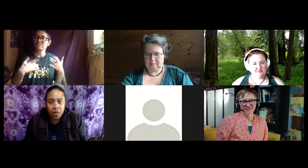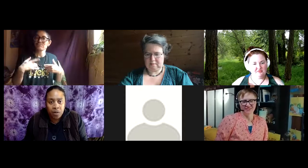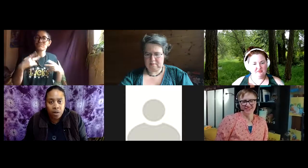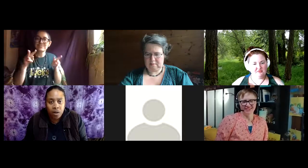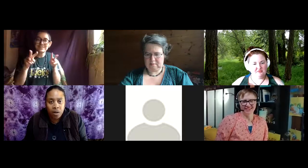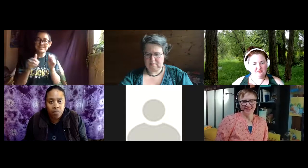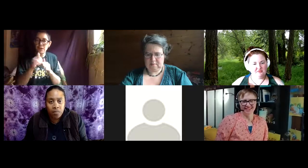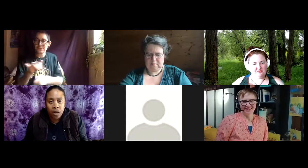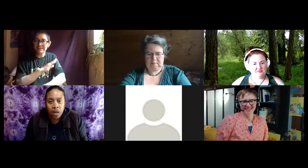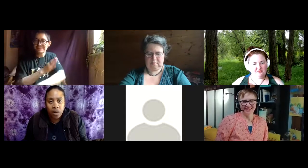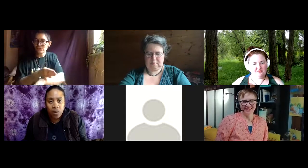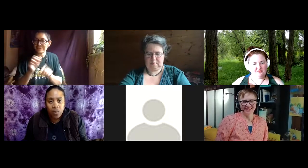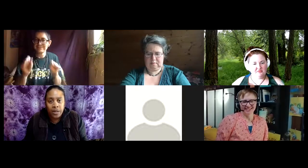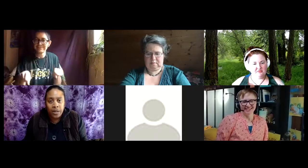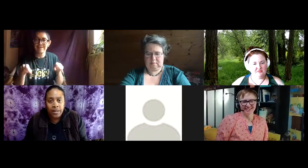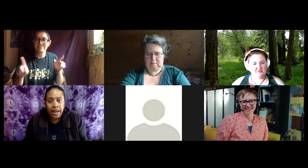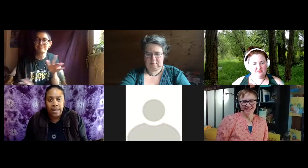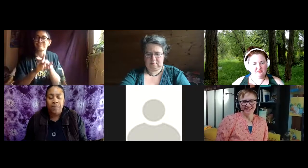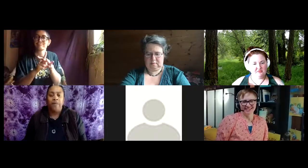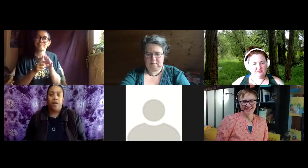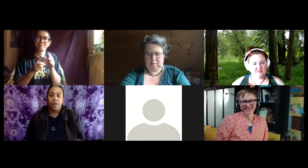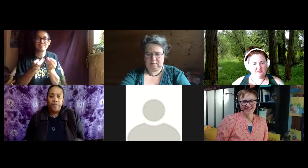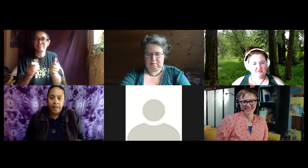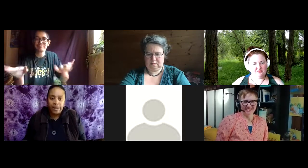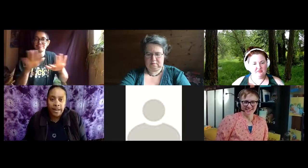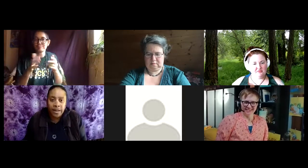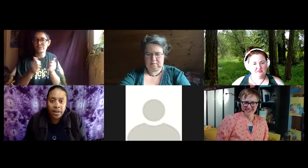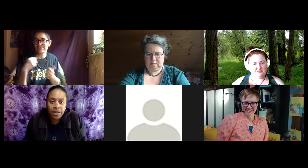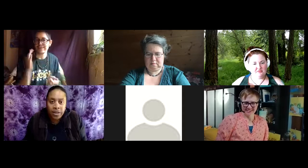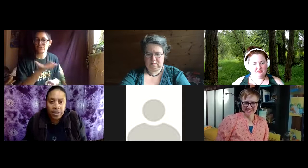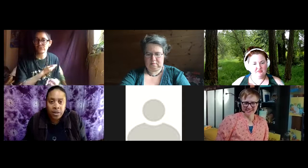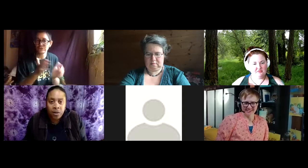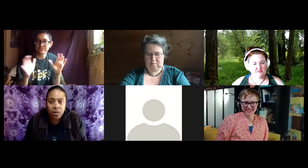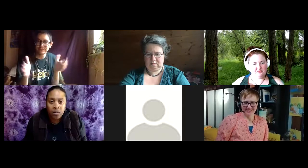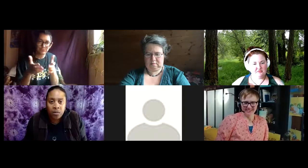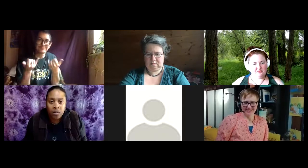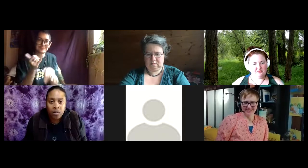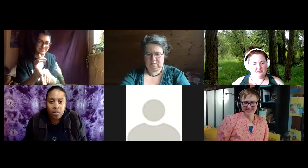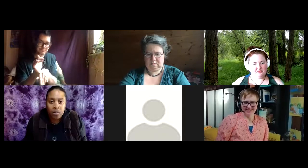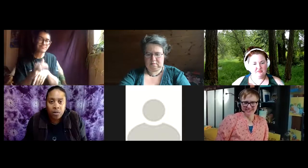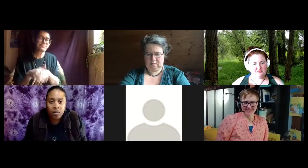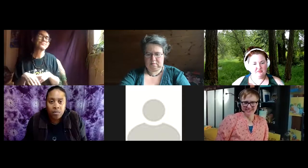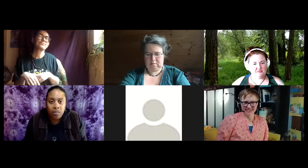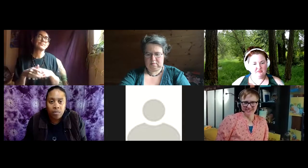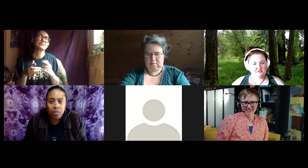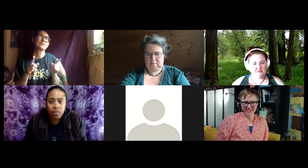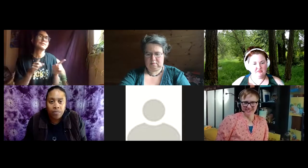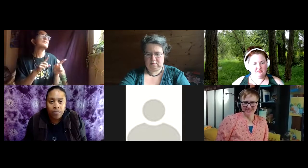people. It's an exciting time of year and a very exciting energy. And so